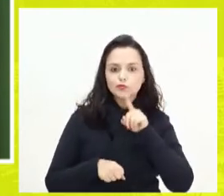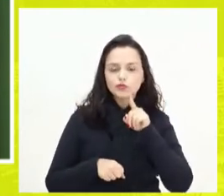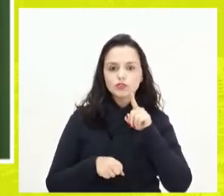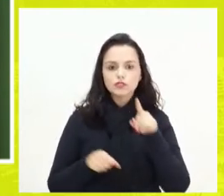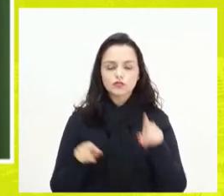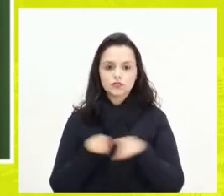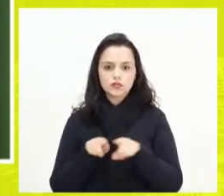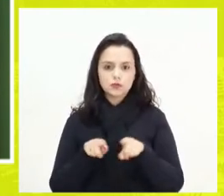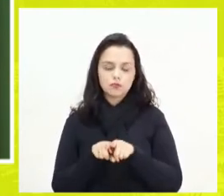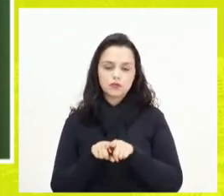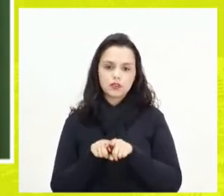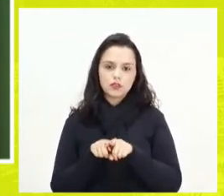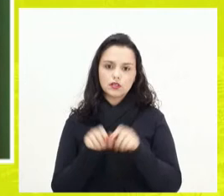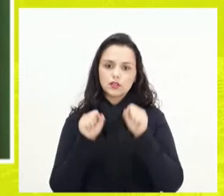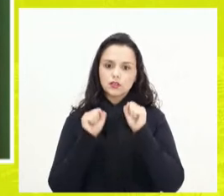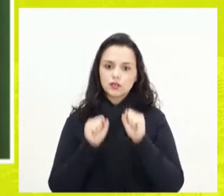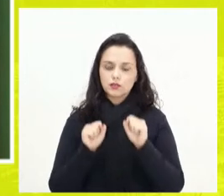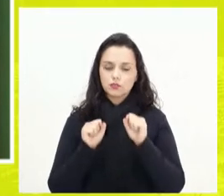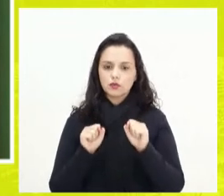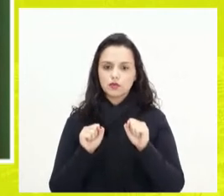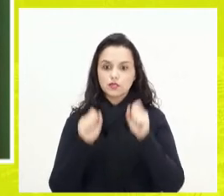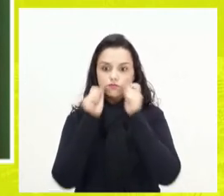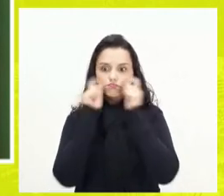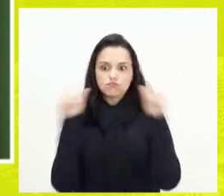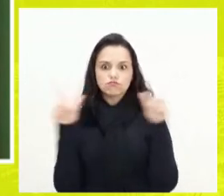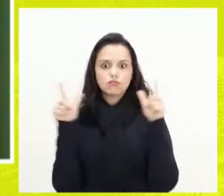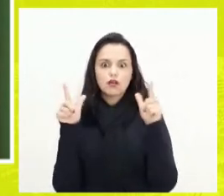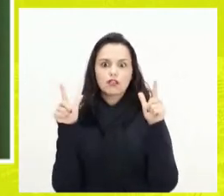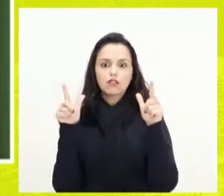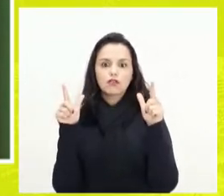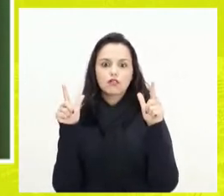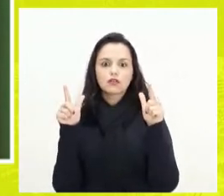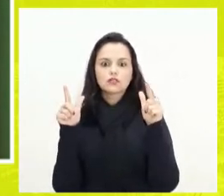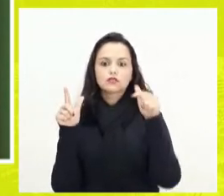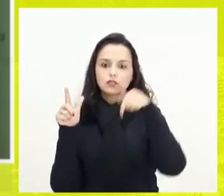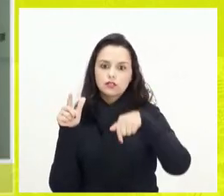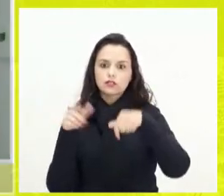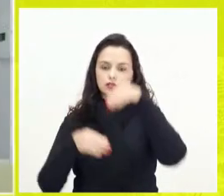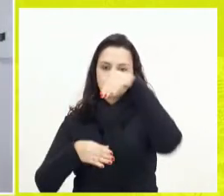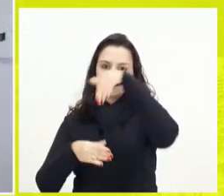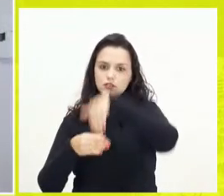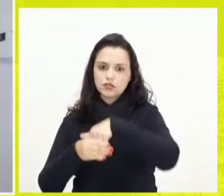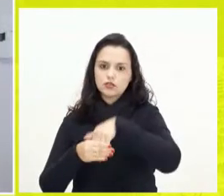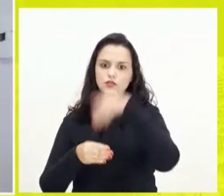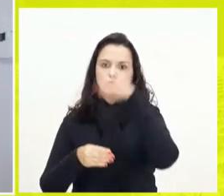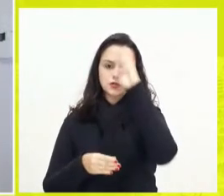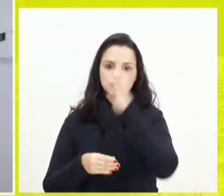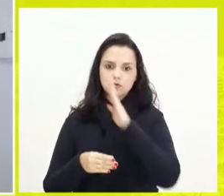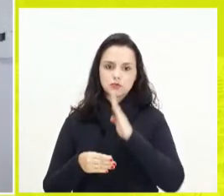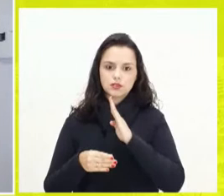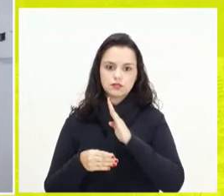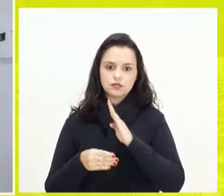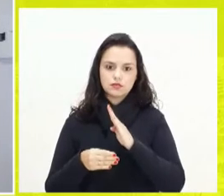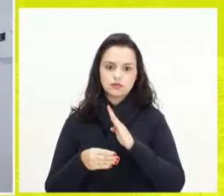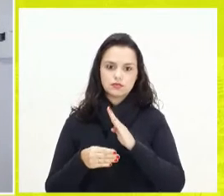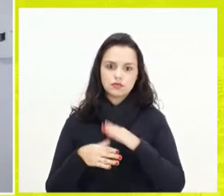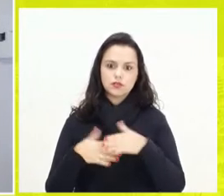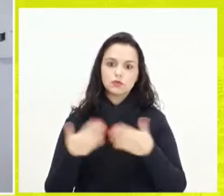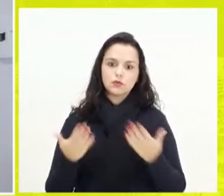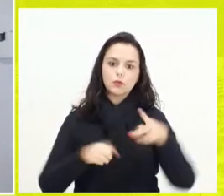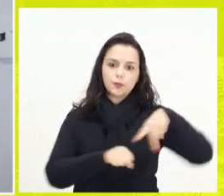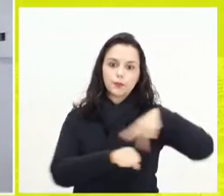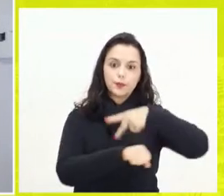states of america that i don't know kind of like kind of like rings a bell to